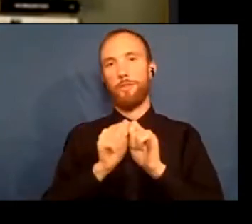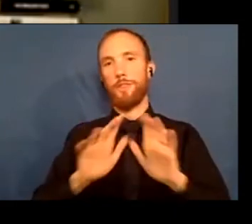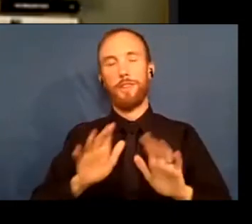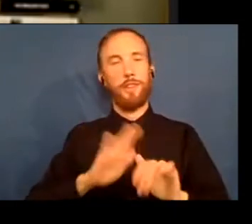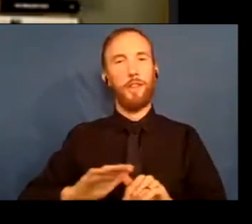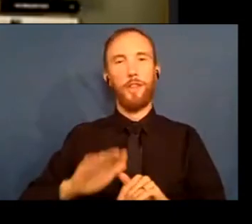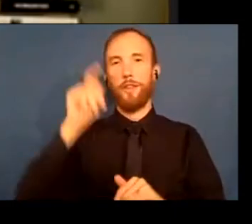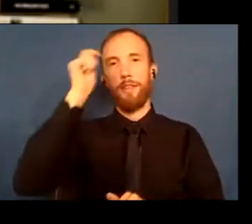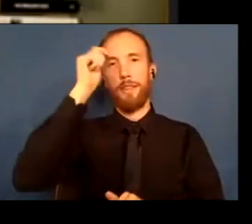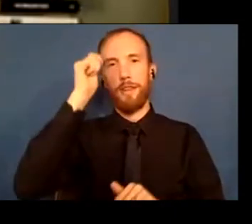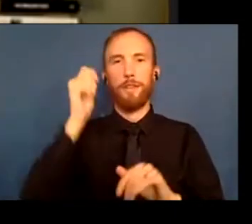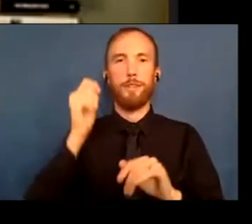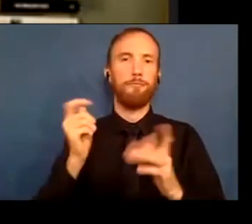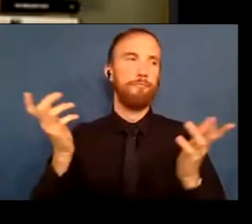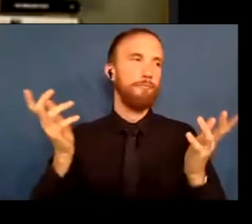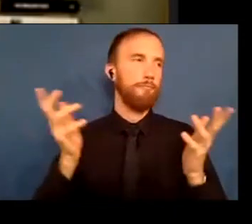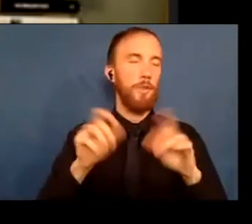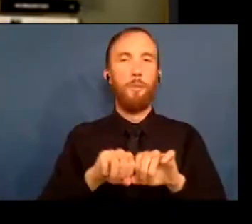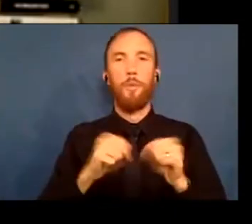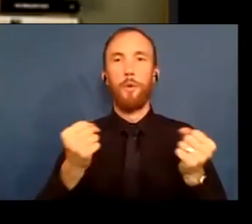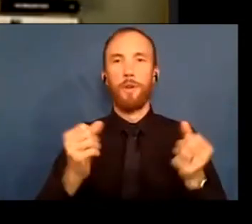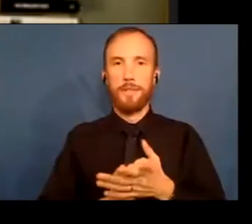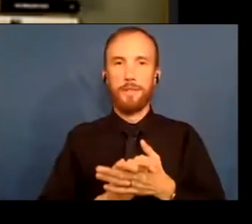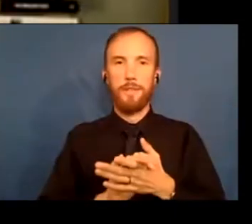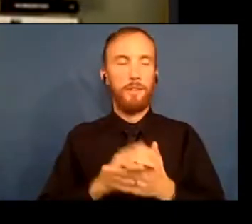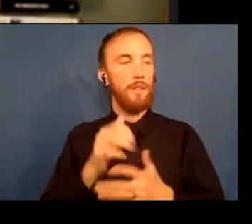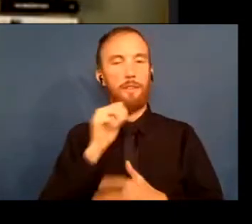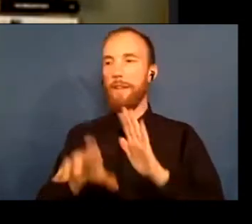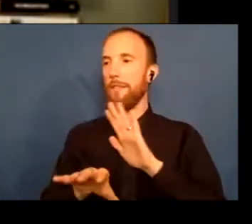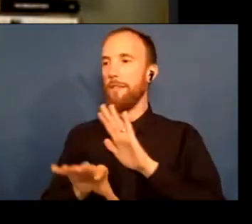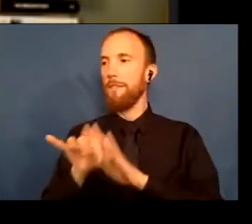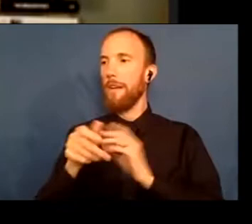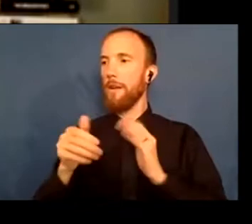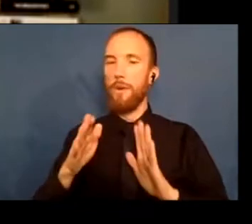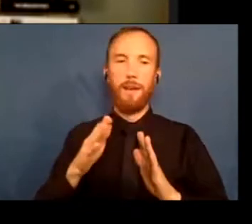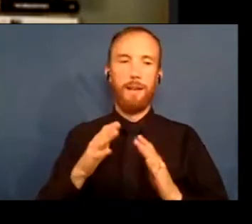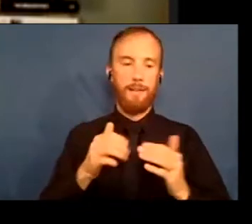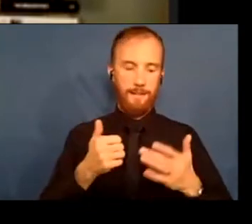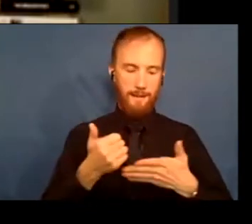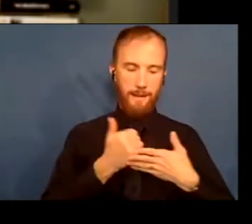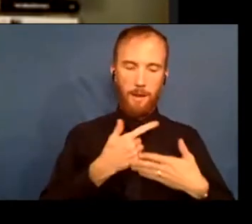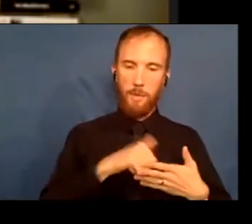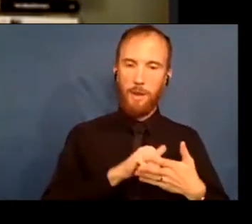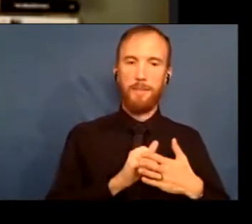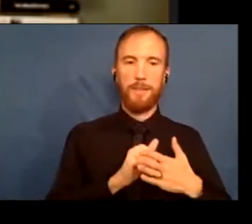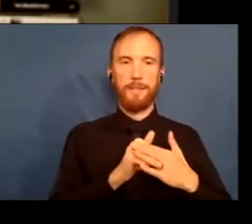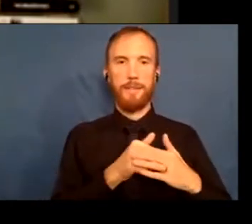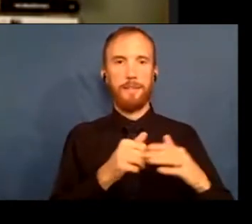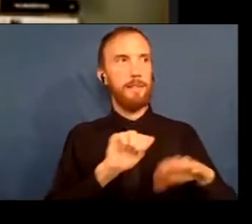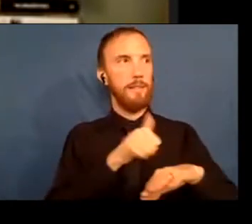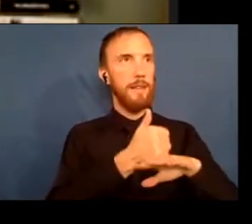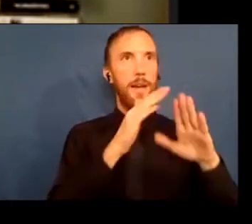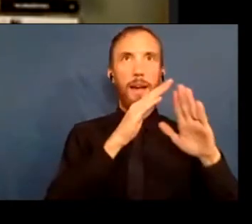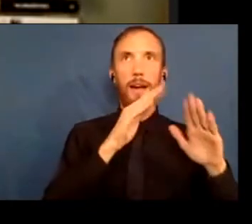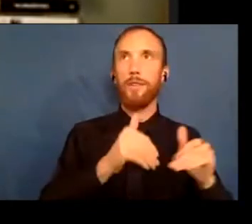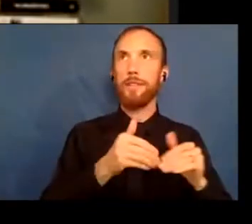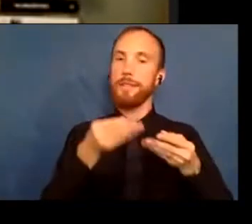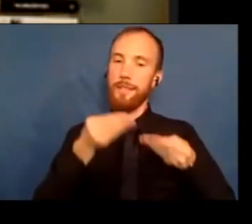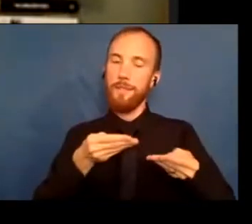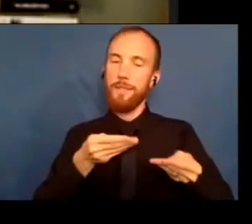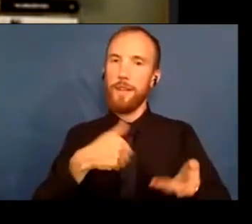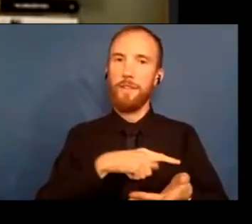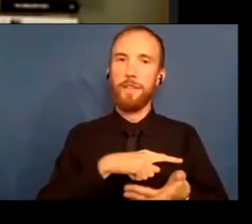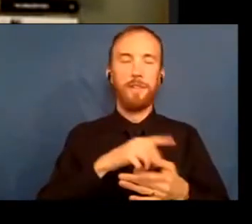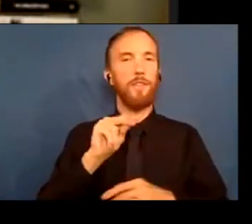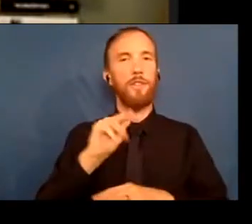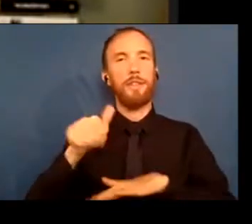us and feed us, these managers built vast machineries of destruction, police forces